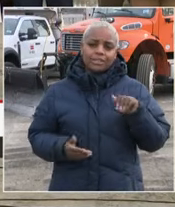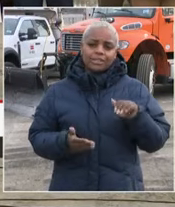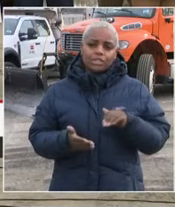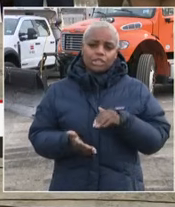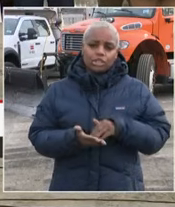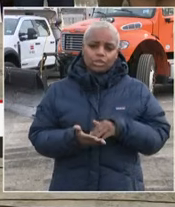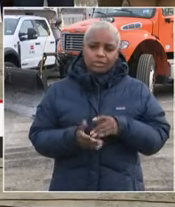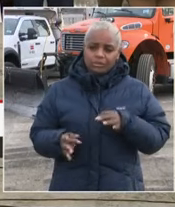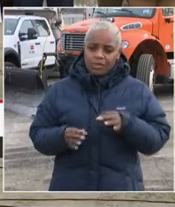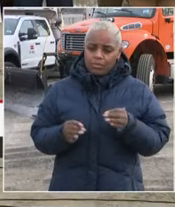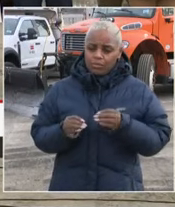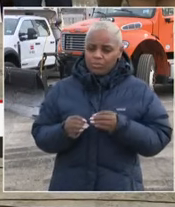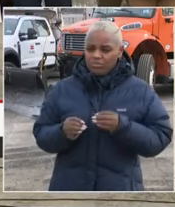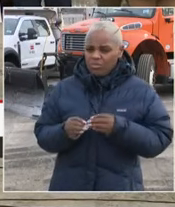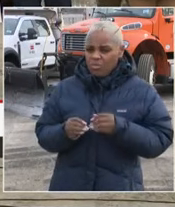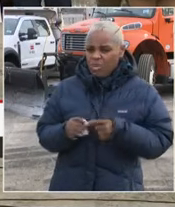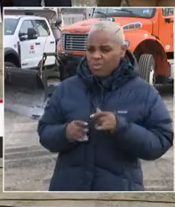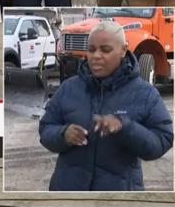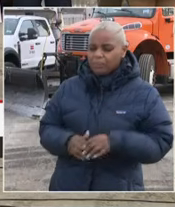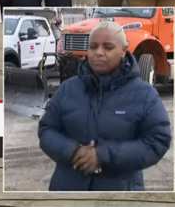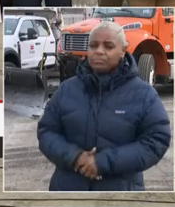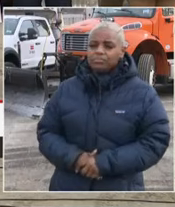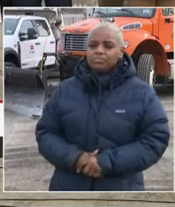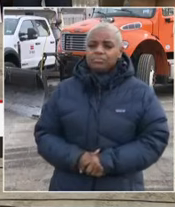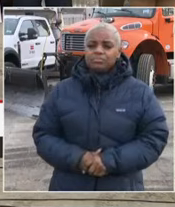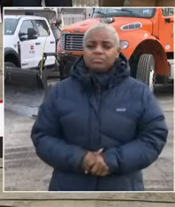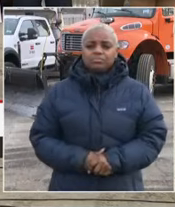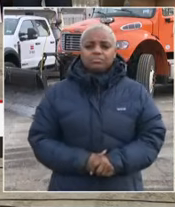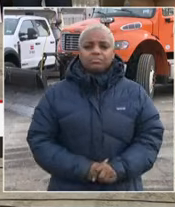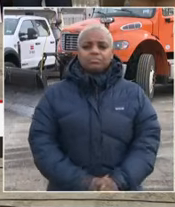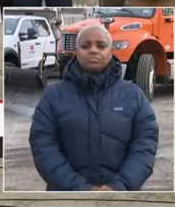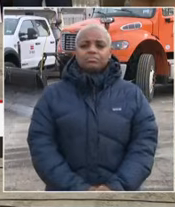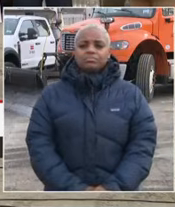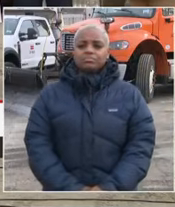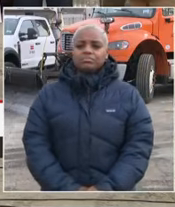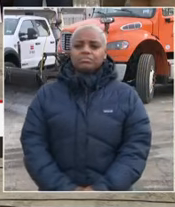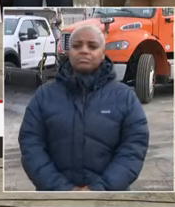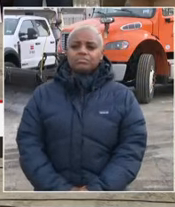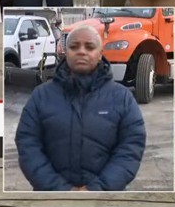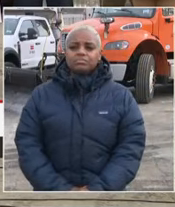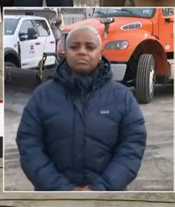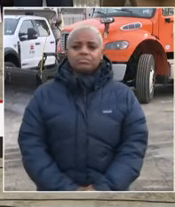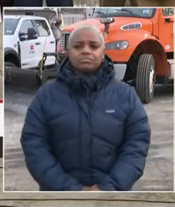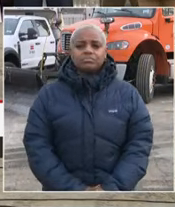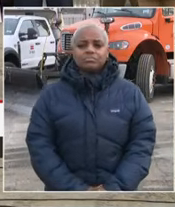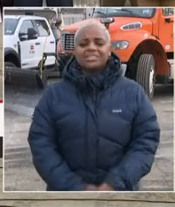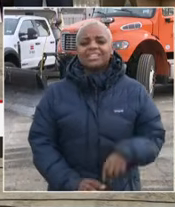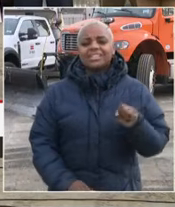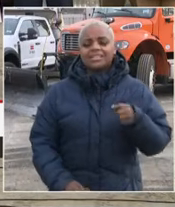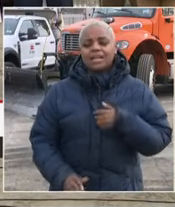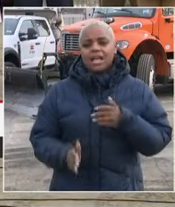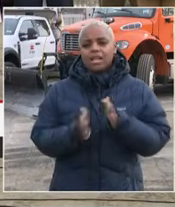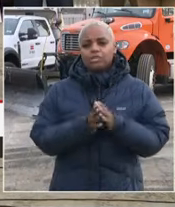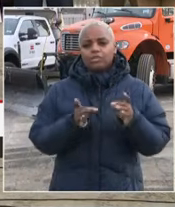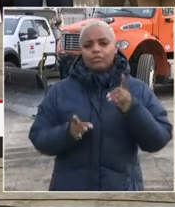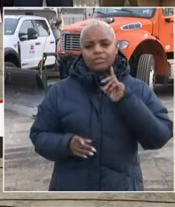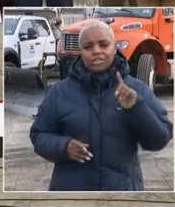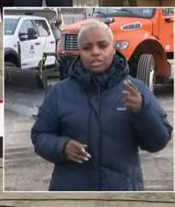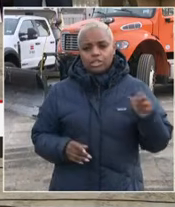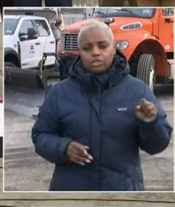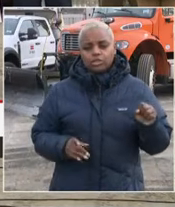ask Director for DHS to answer your question and to more generally talk about outreach and how